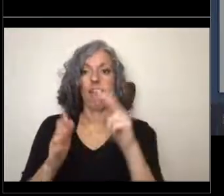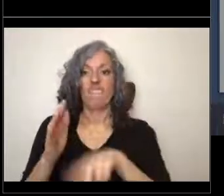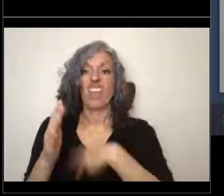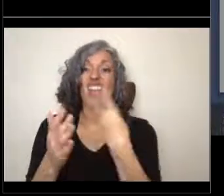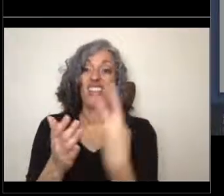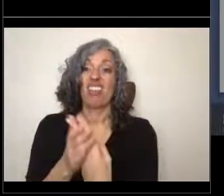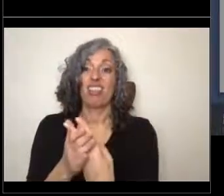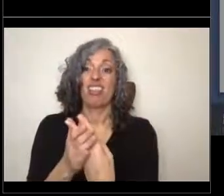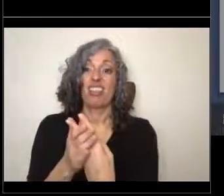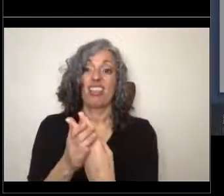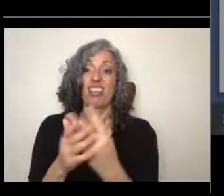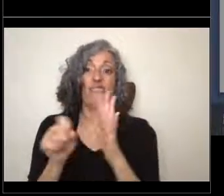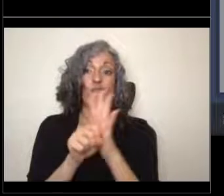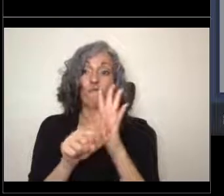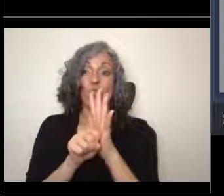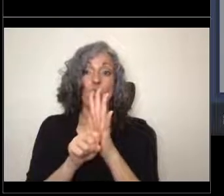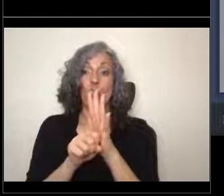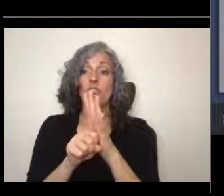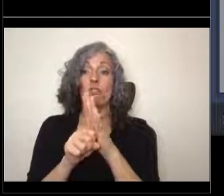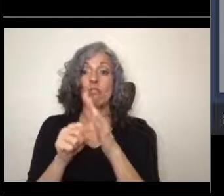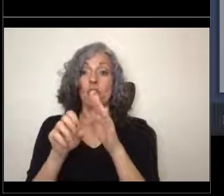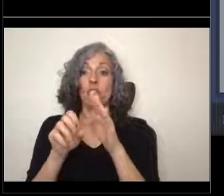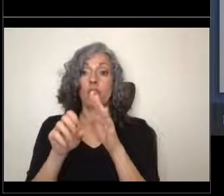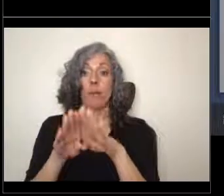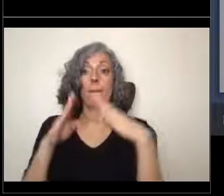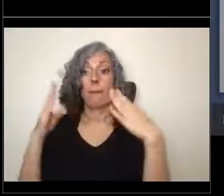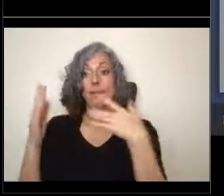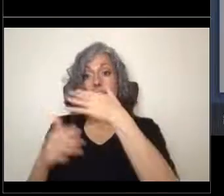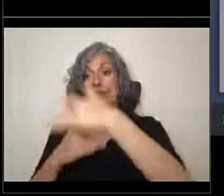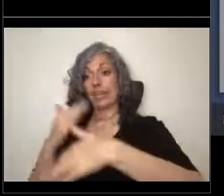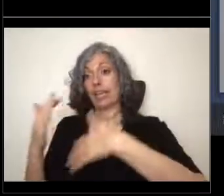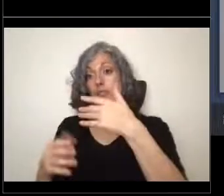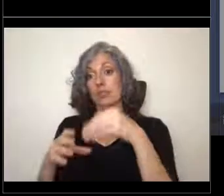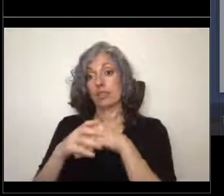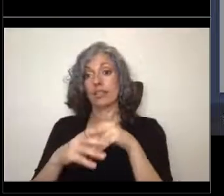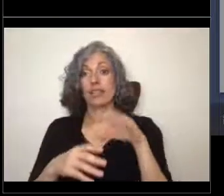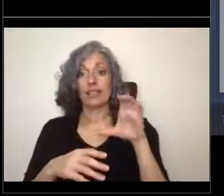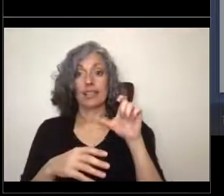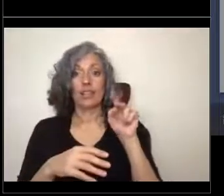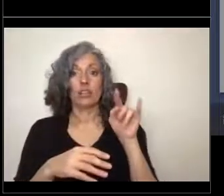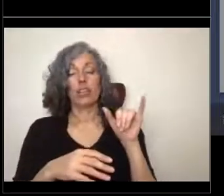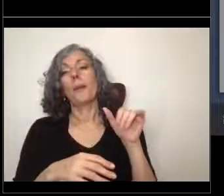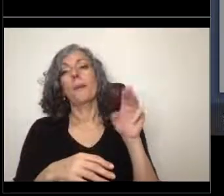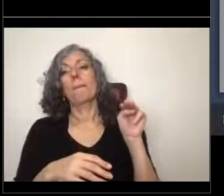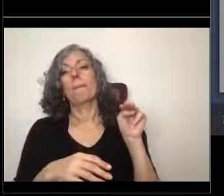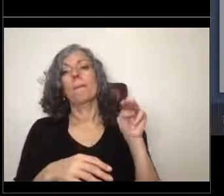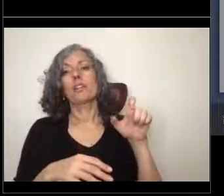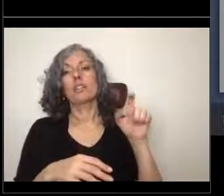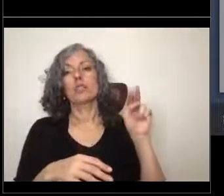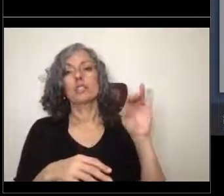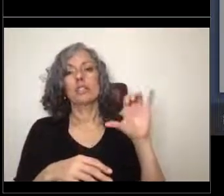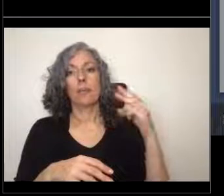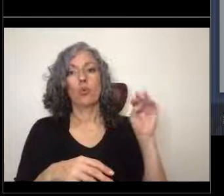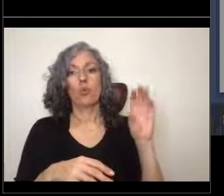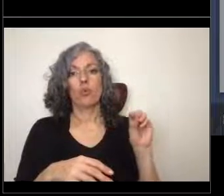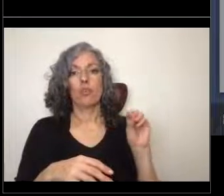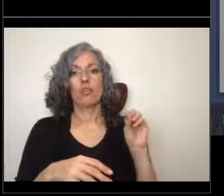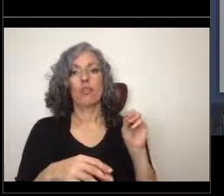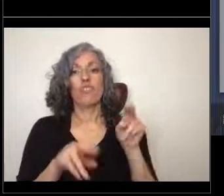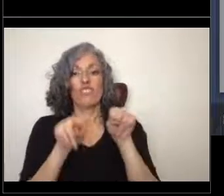complete public engagement in the county of Mendocino in relation to numerous Highway 1